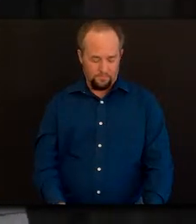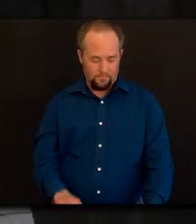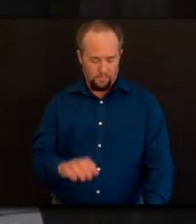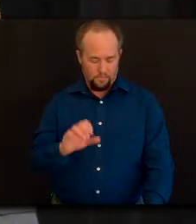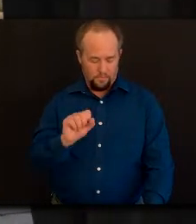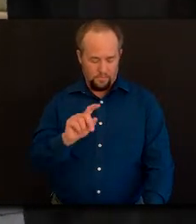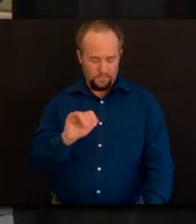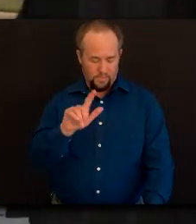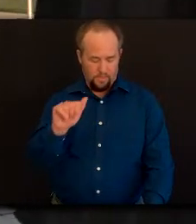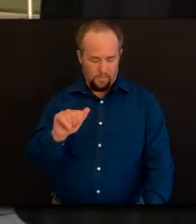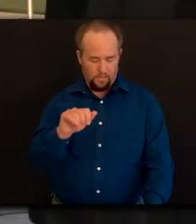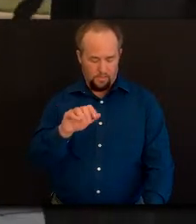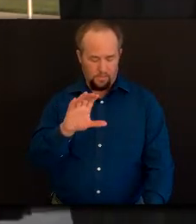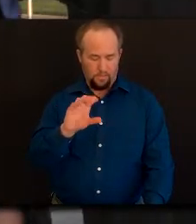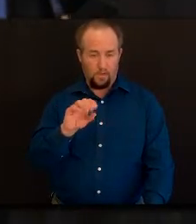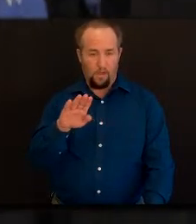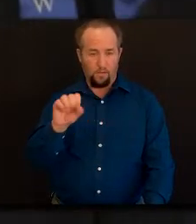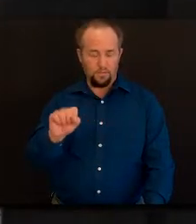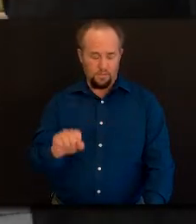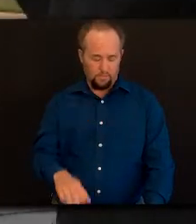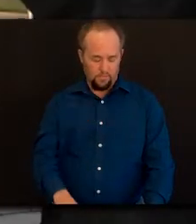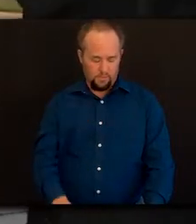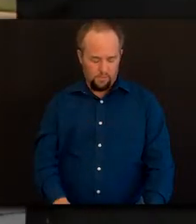Stella Emmeline Cobbs.